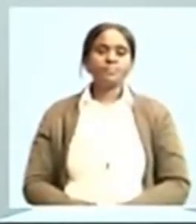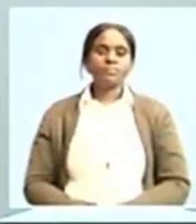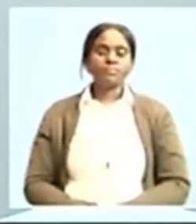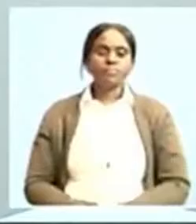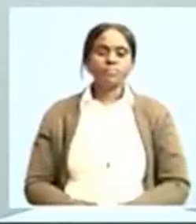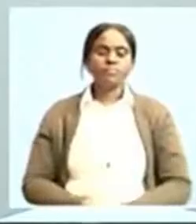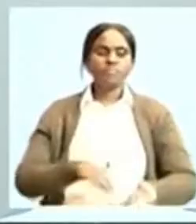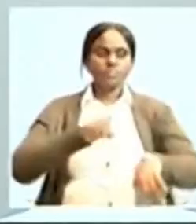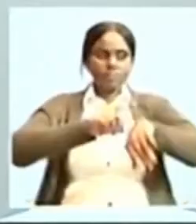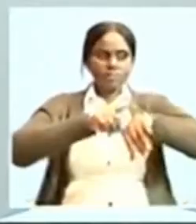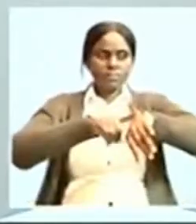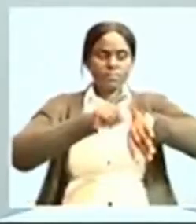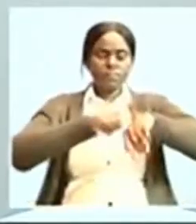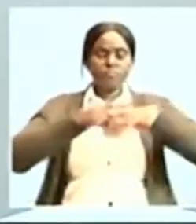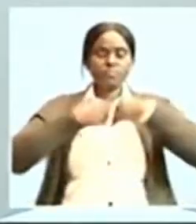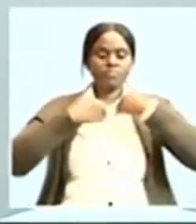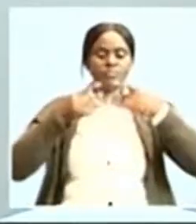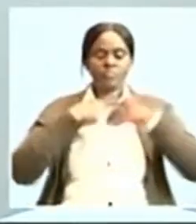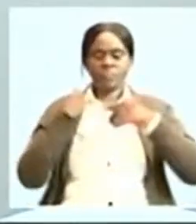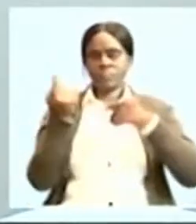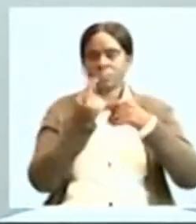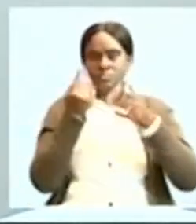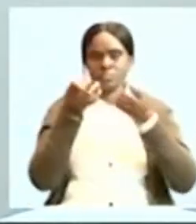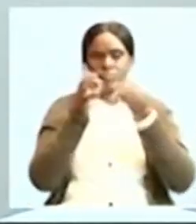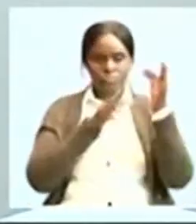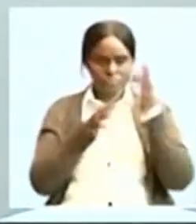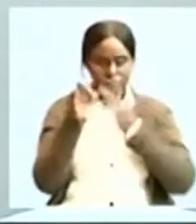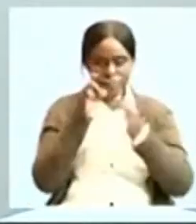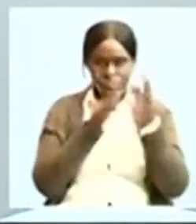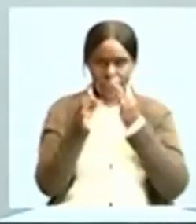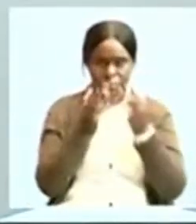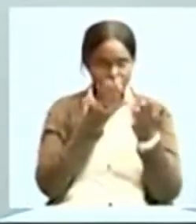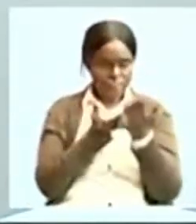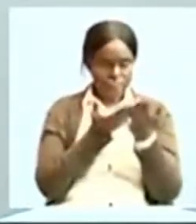due to time, I want to state that